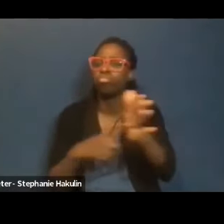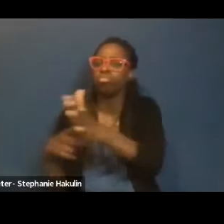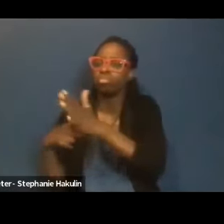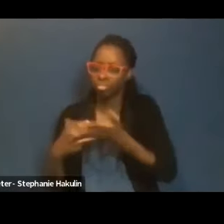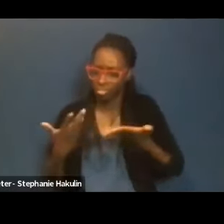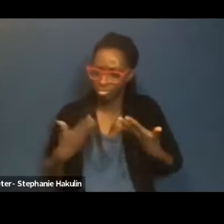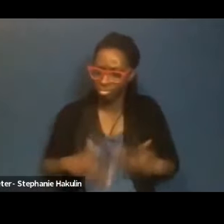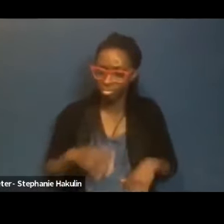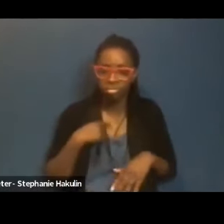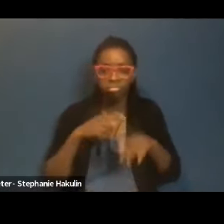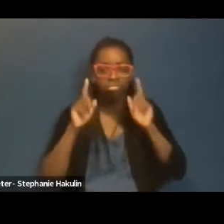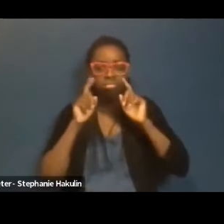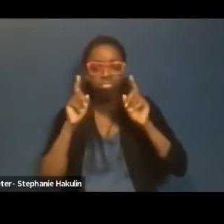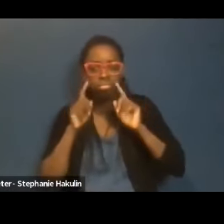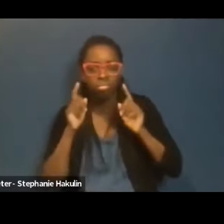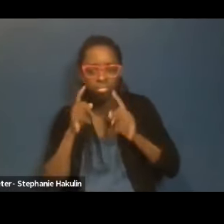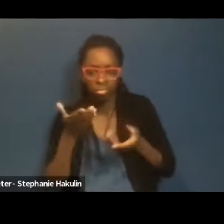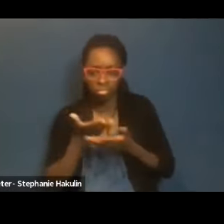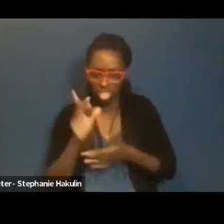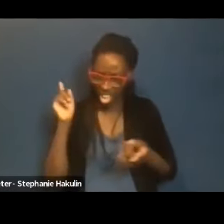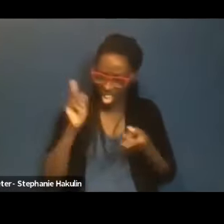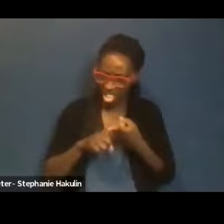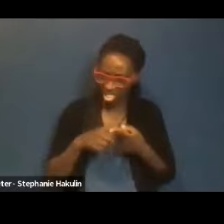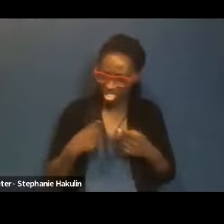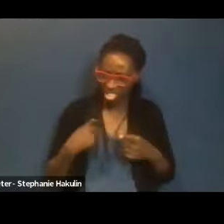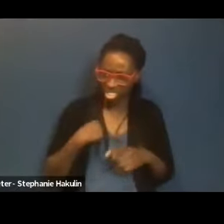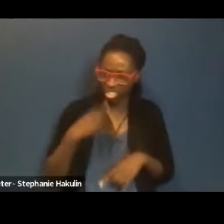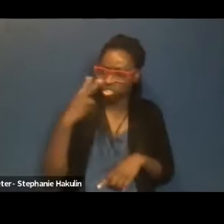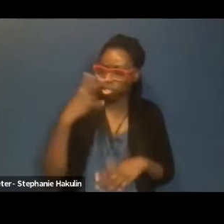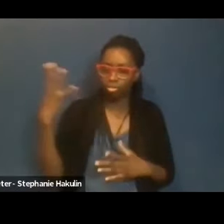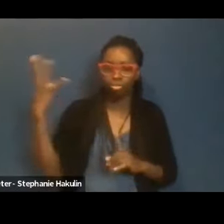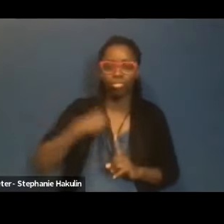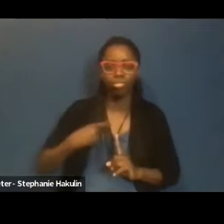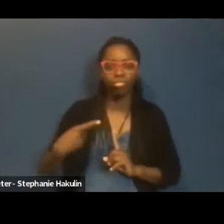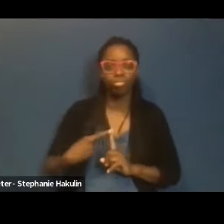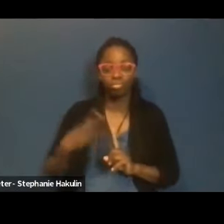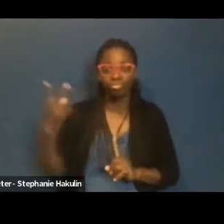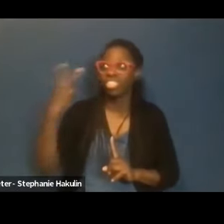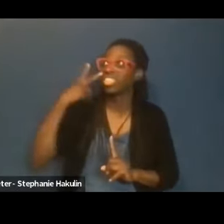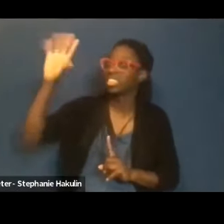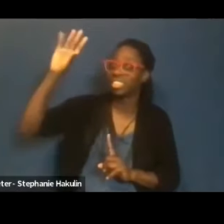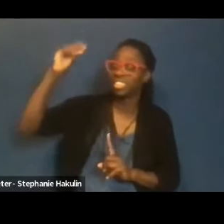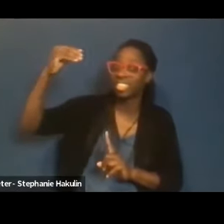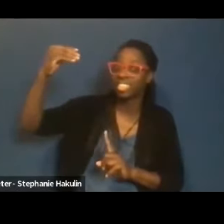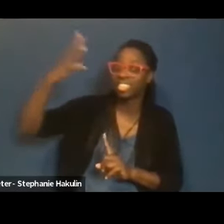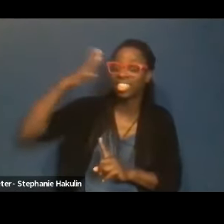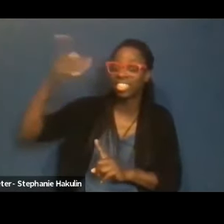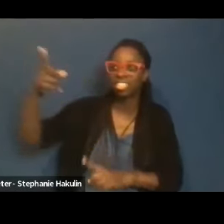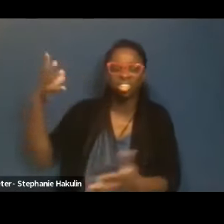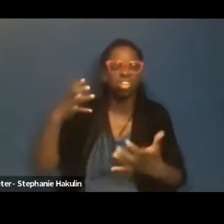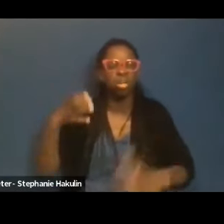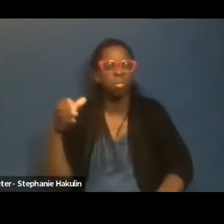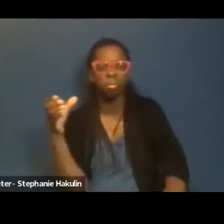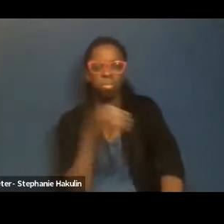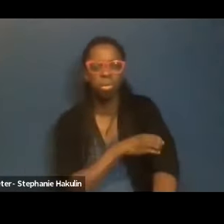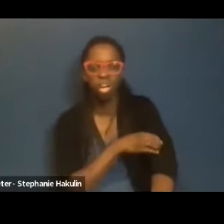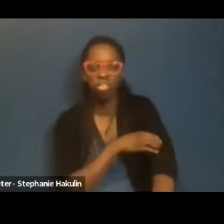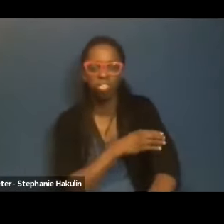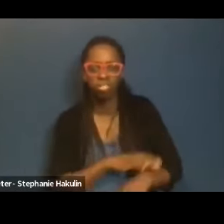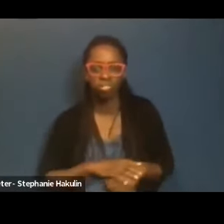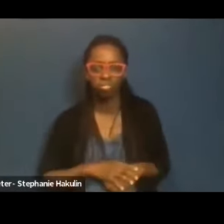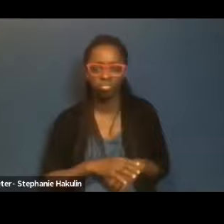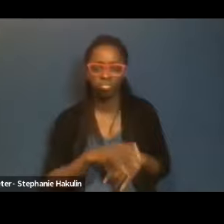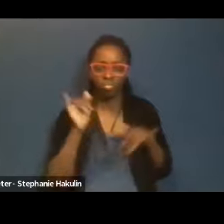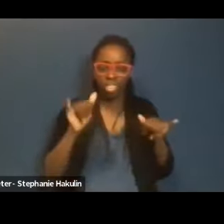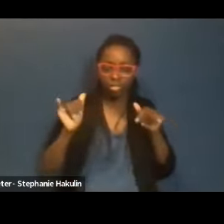beauty. I watch the power of the sun, it spoons and waves my shadows, what